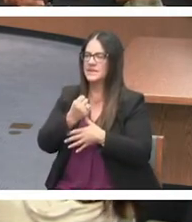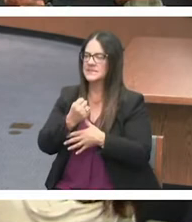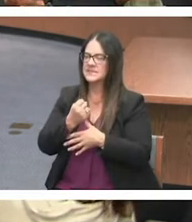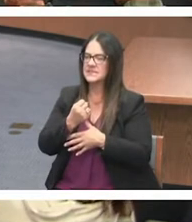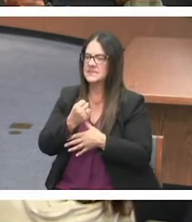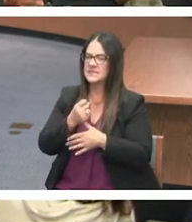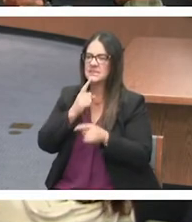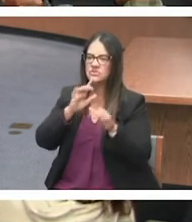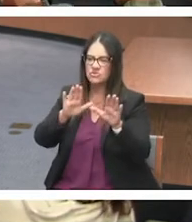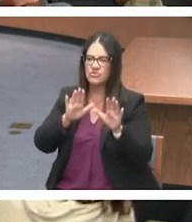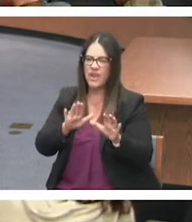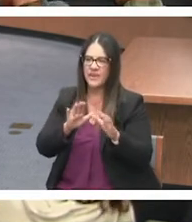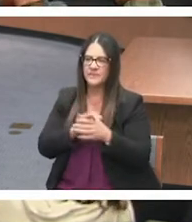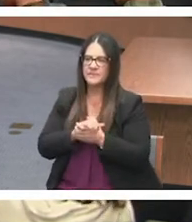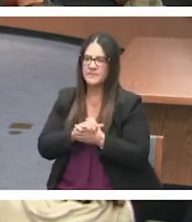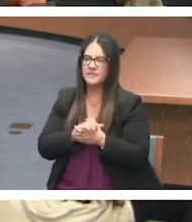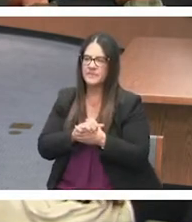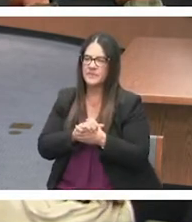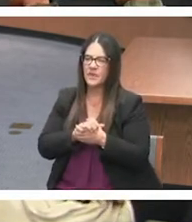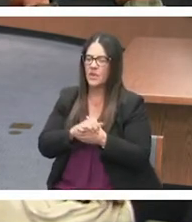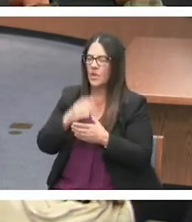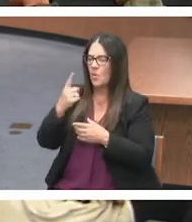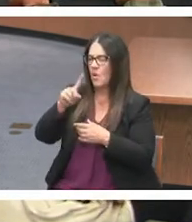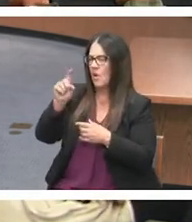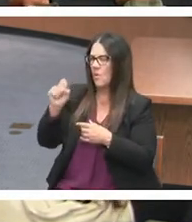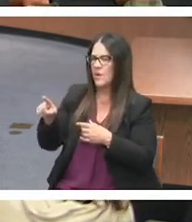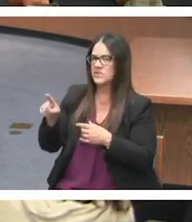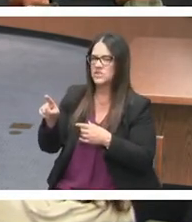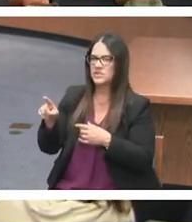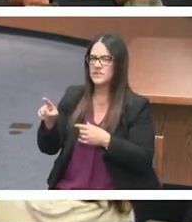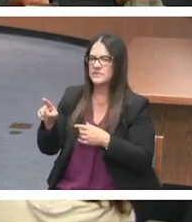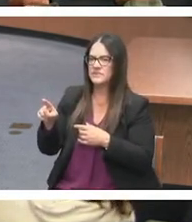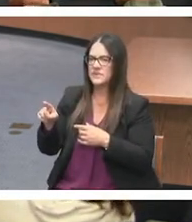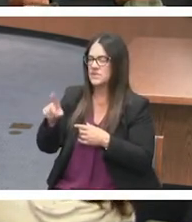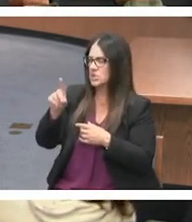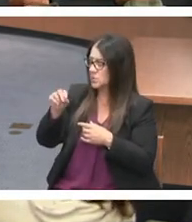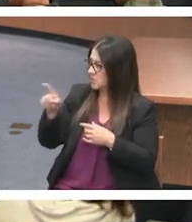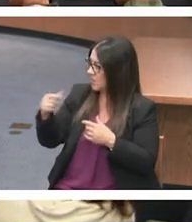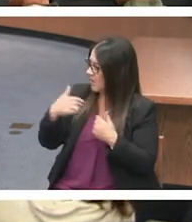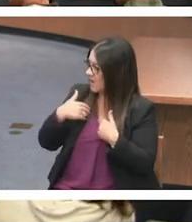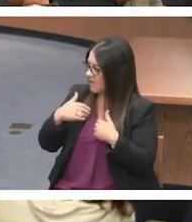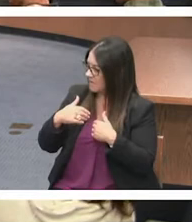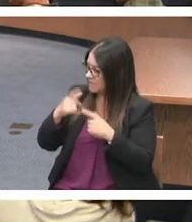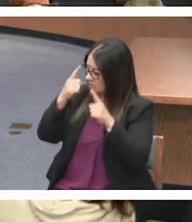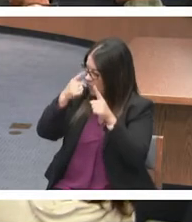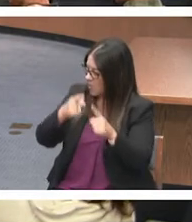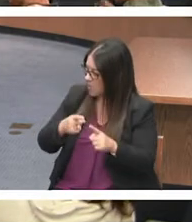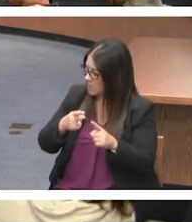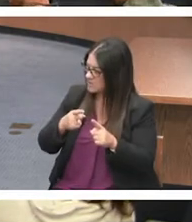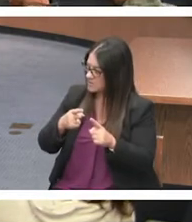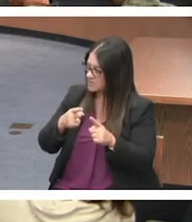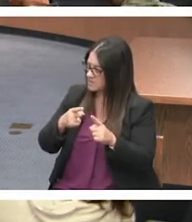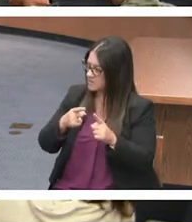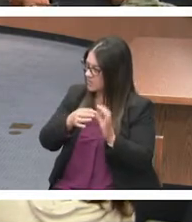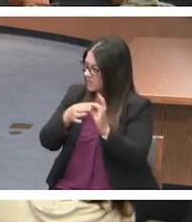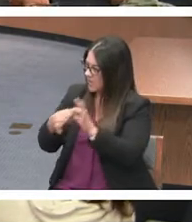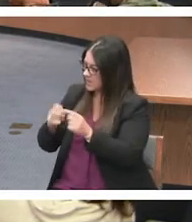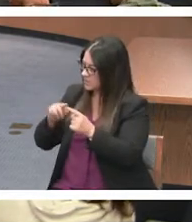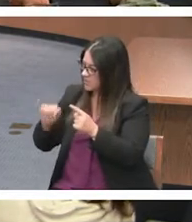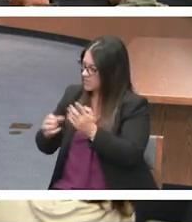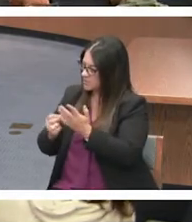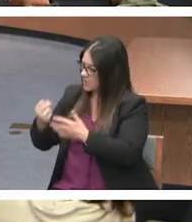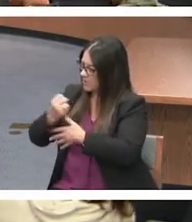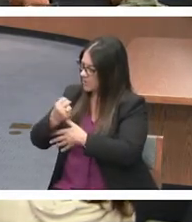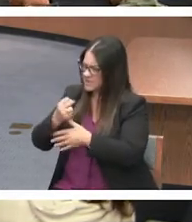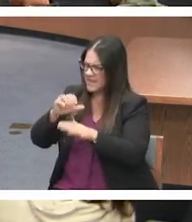priorities is great. One of the questions is, do you have goals around these priorities, and how do you intend to